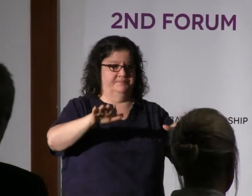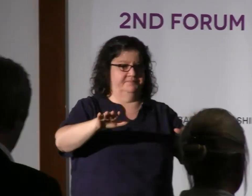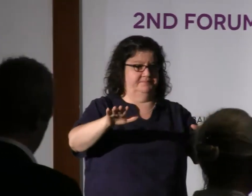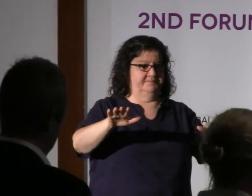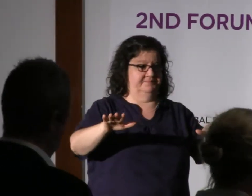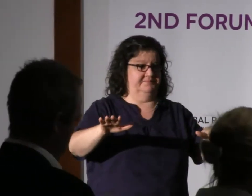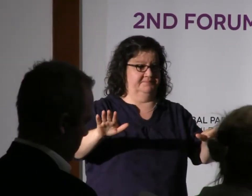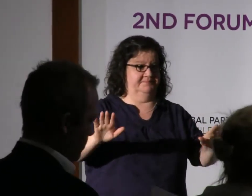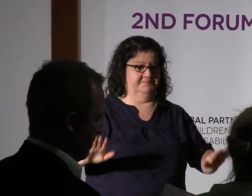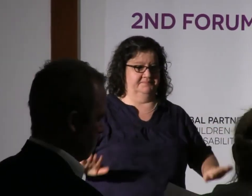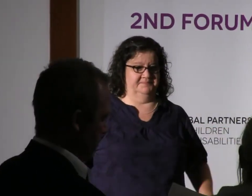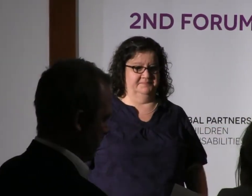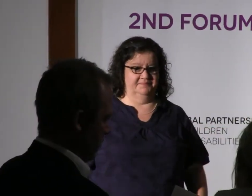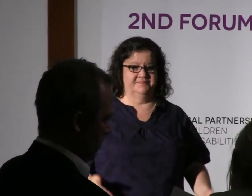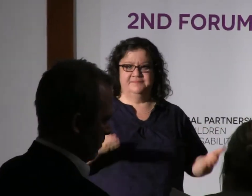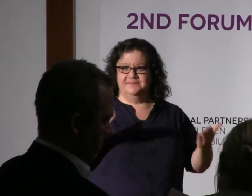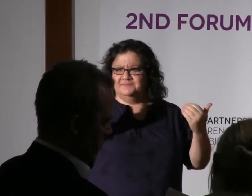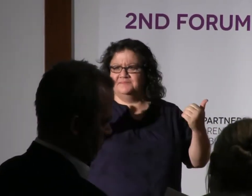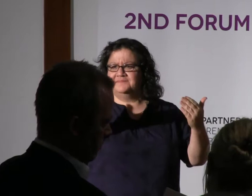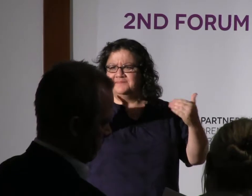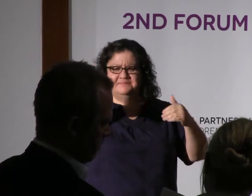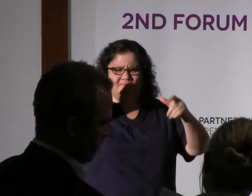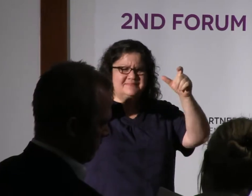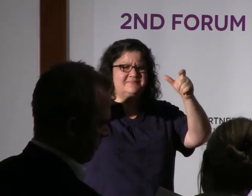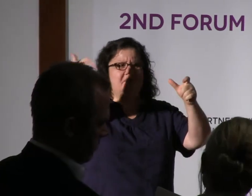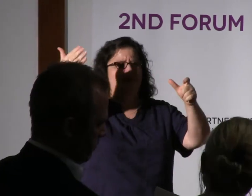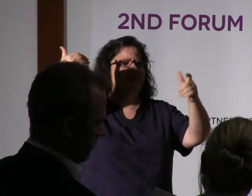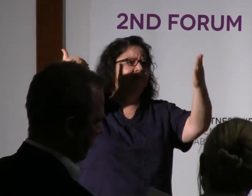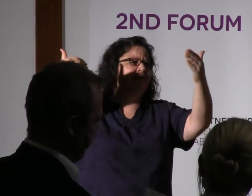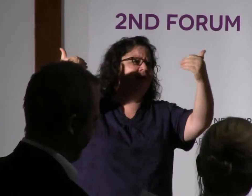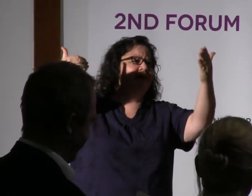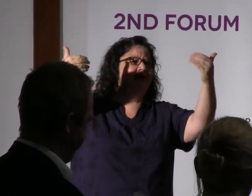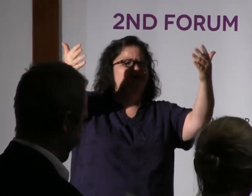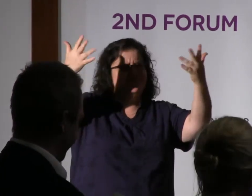Come on in, let's get started.